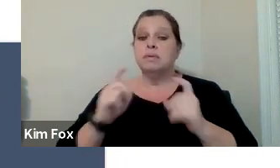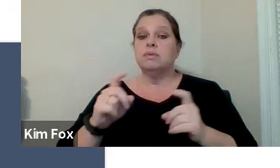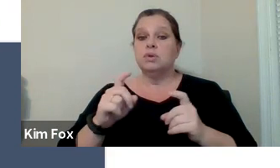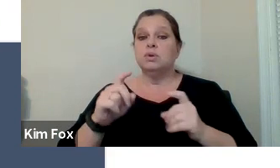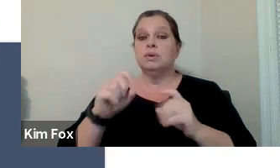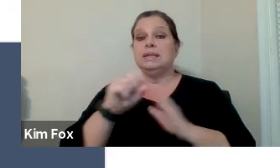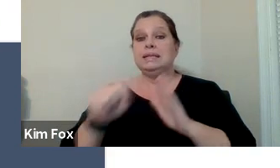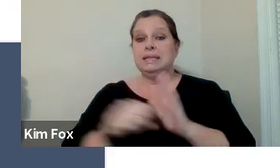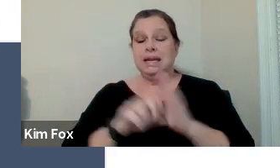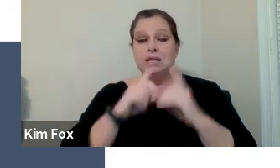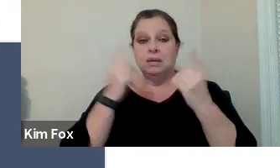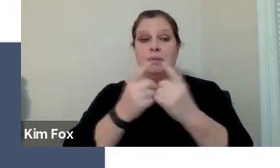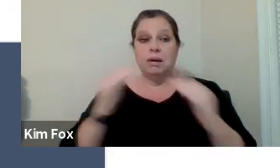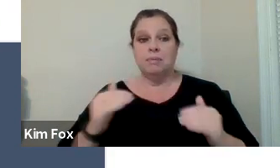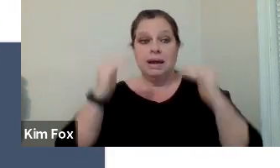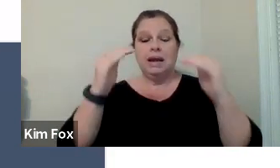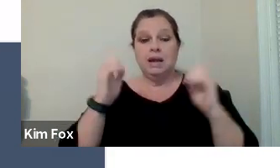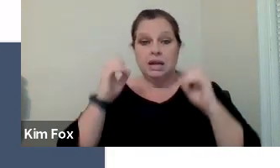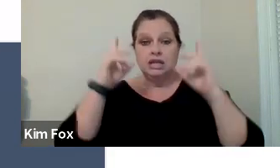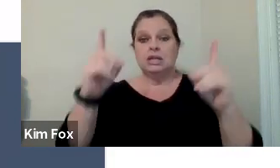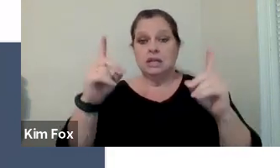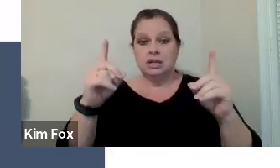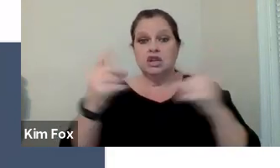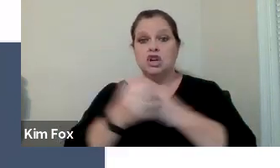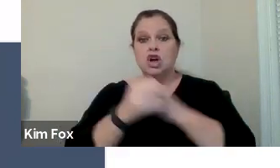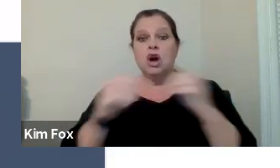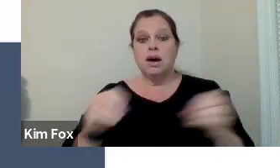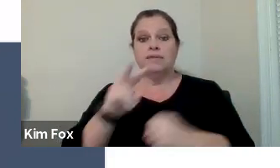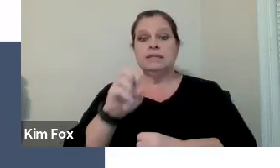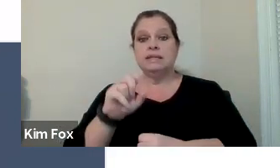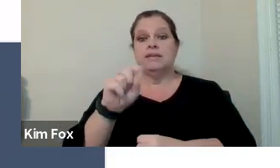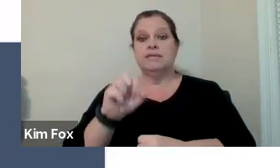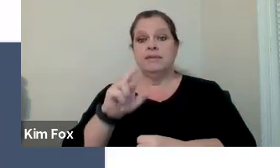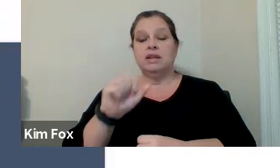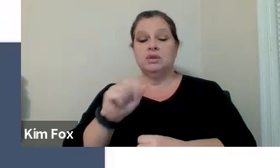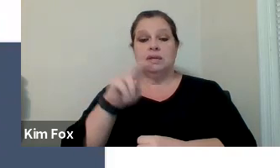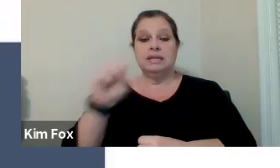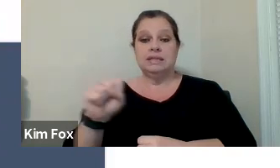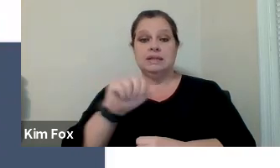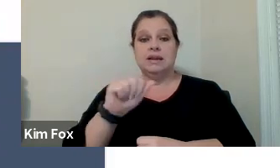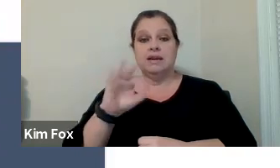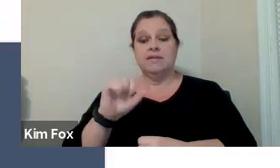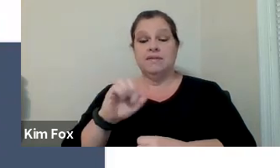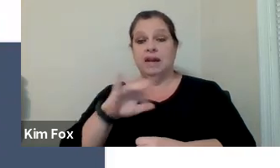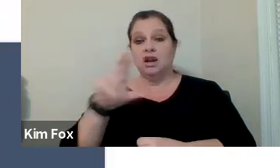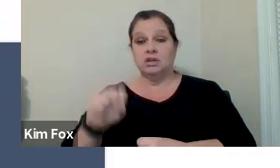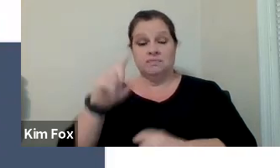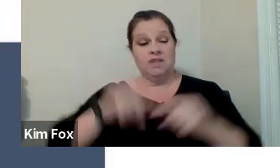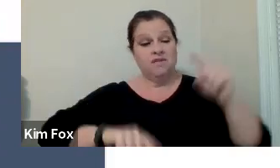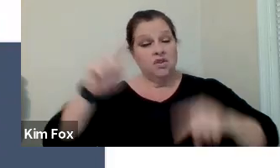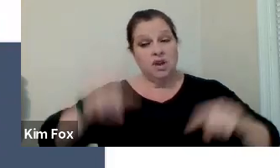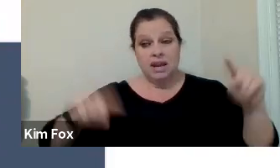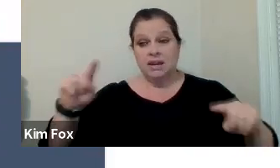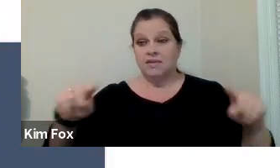higher education and the Office of Veteran Affairs. The availability of these programs will vary widely, like I said,